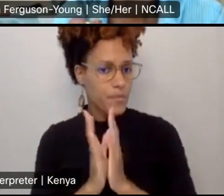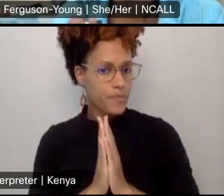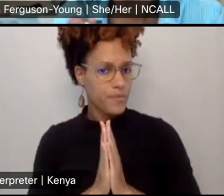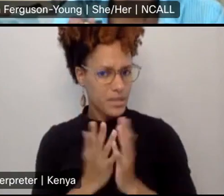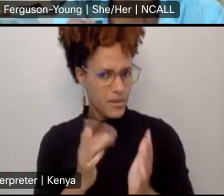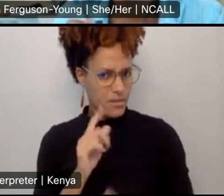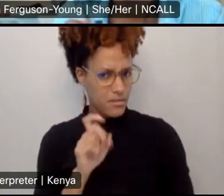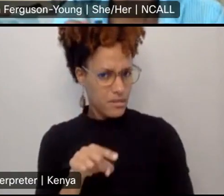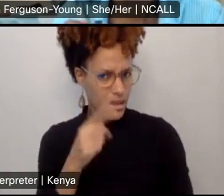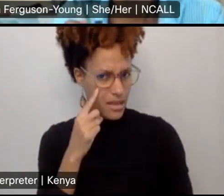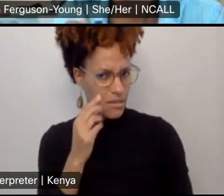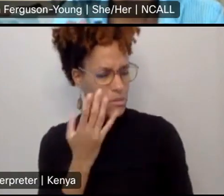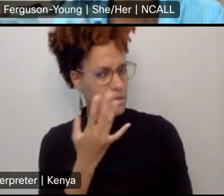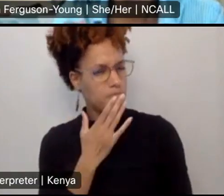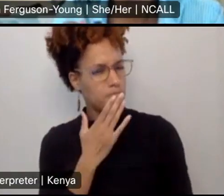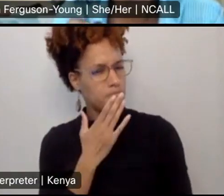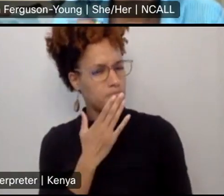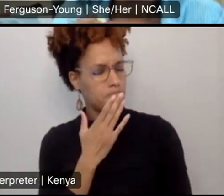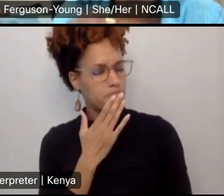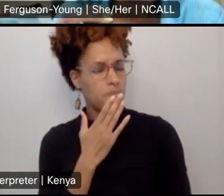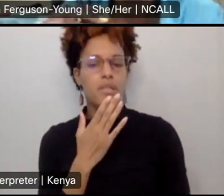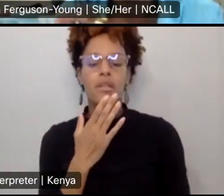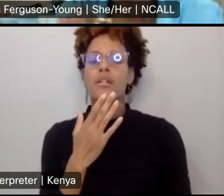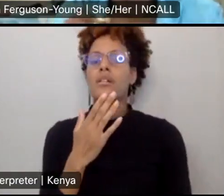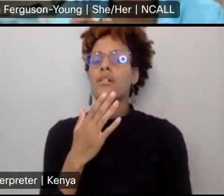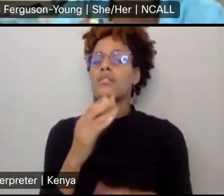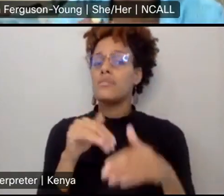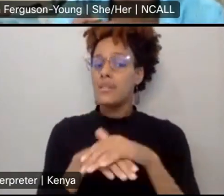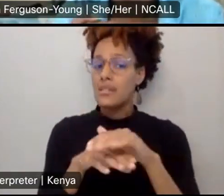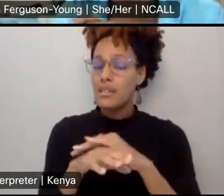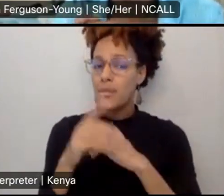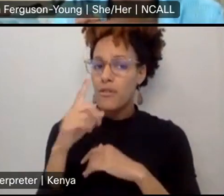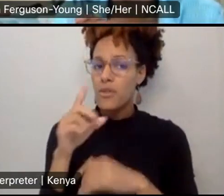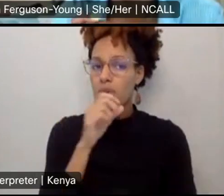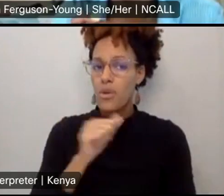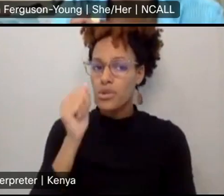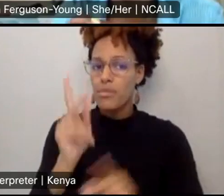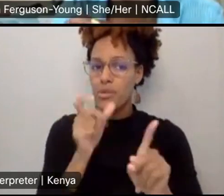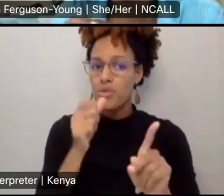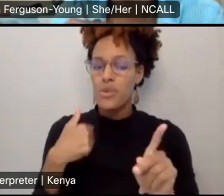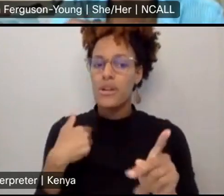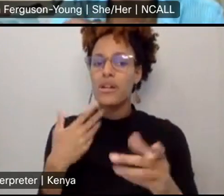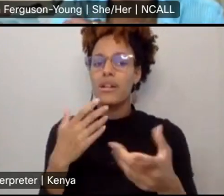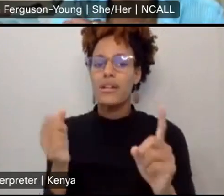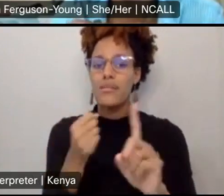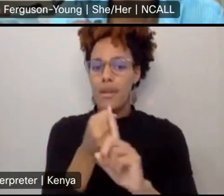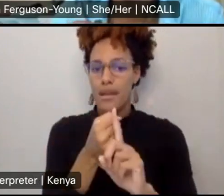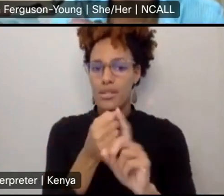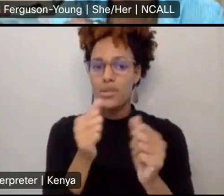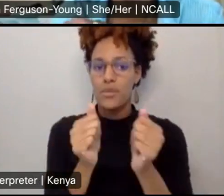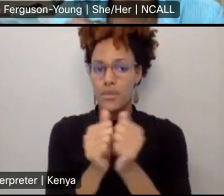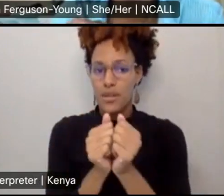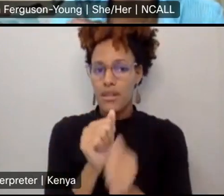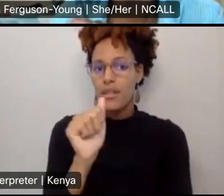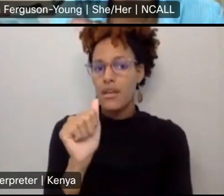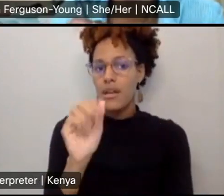question? To be accessible for elderly impacted by abuse? It's a slightly different question than the one you